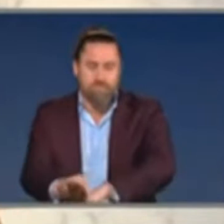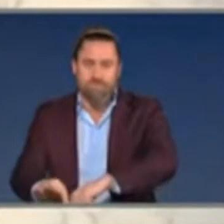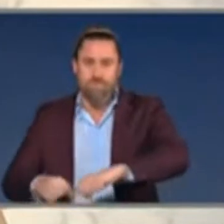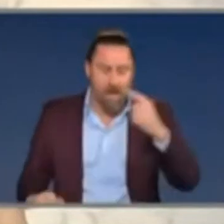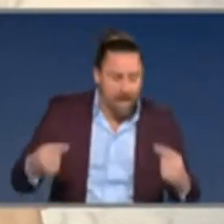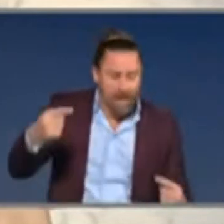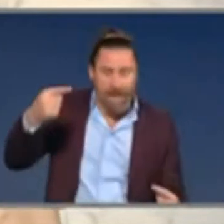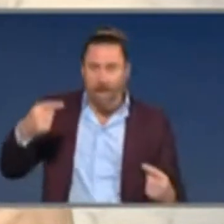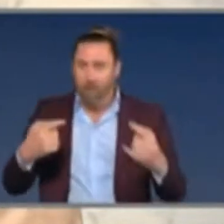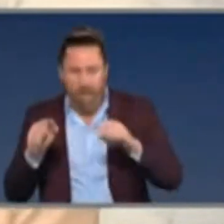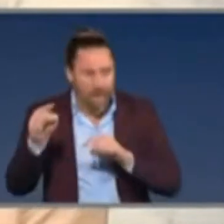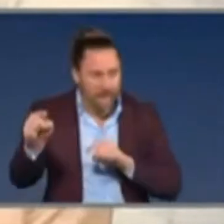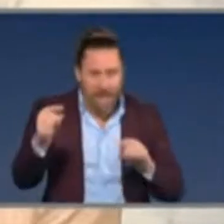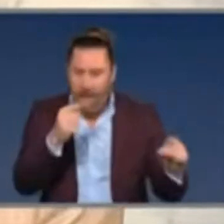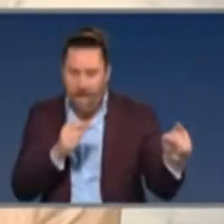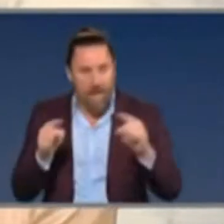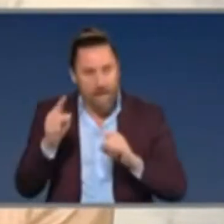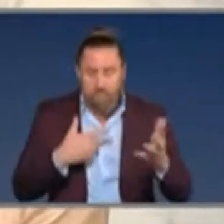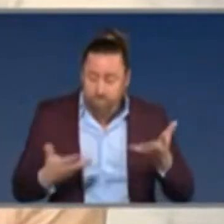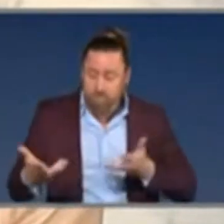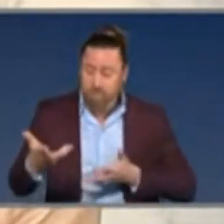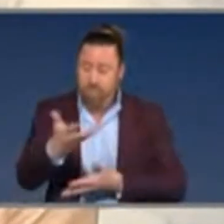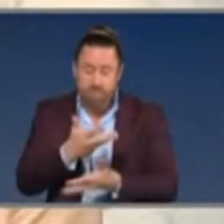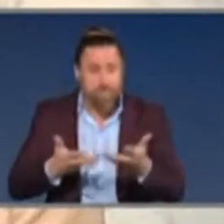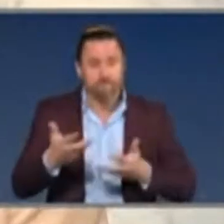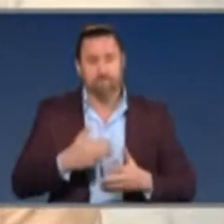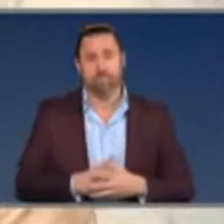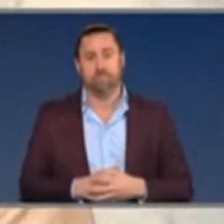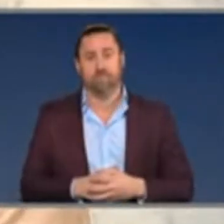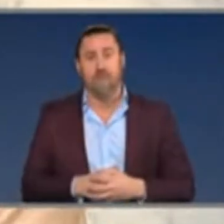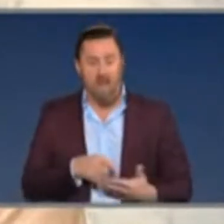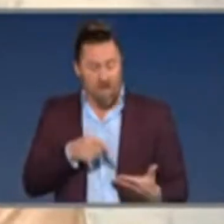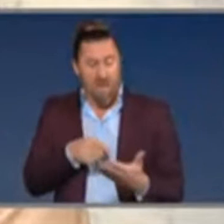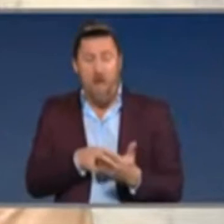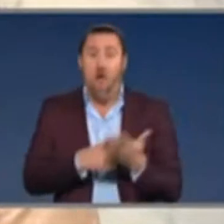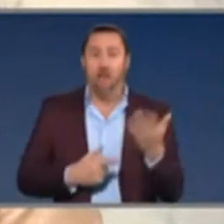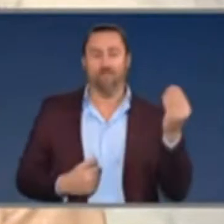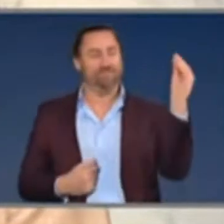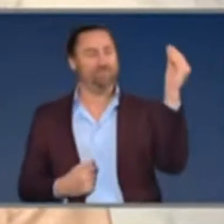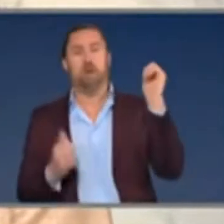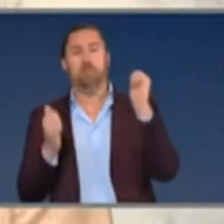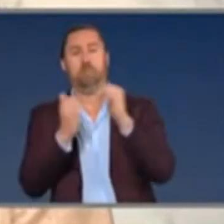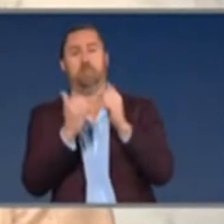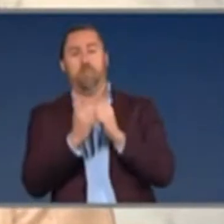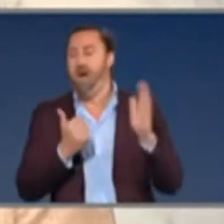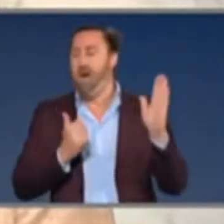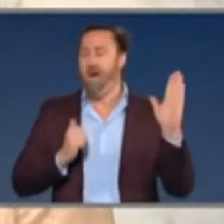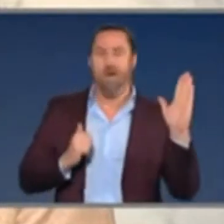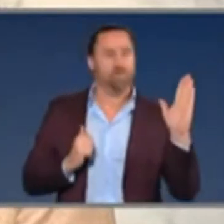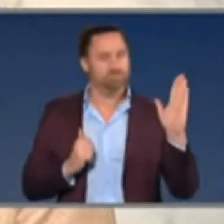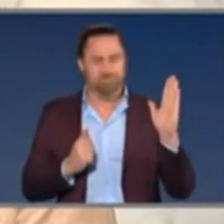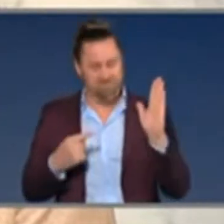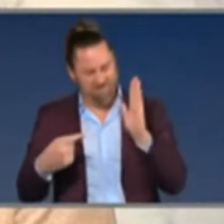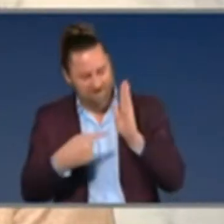fought. For the Coalition of Peaks, the national agreement is not just words. They represent